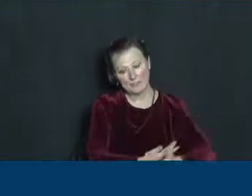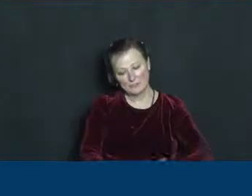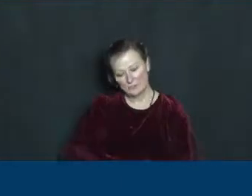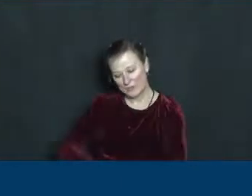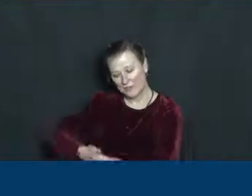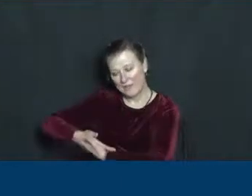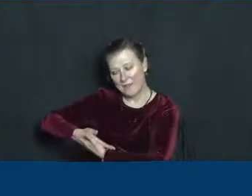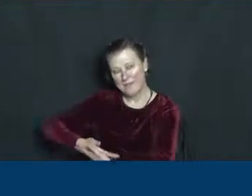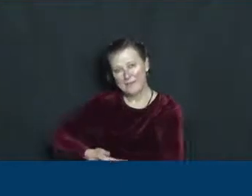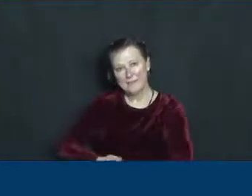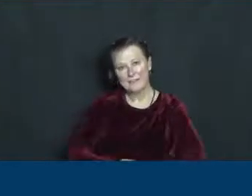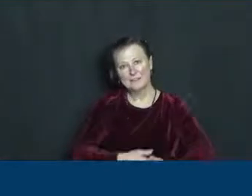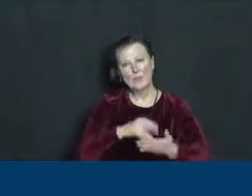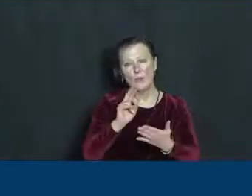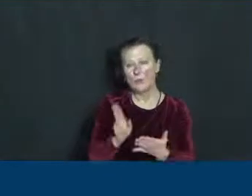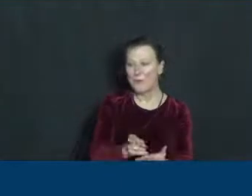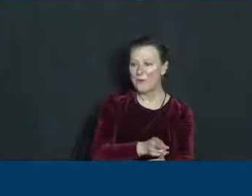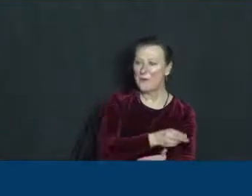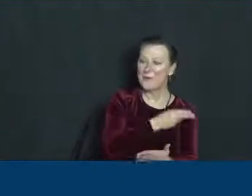and Child,